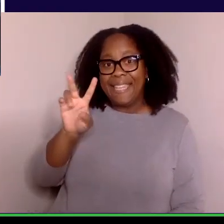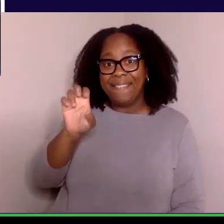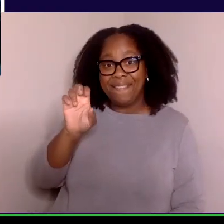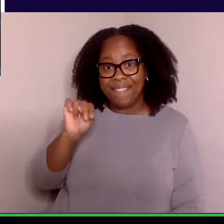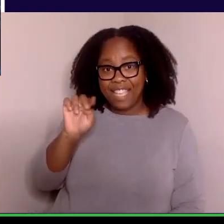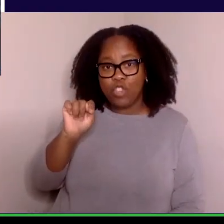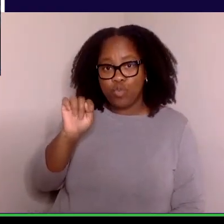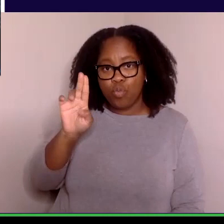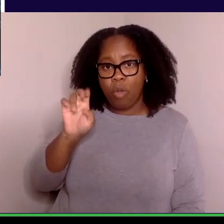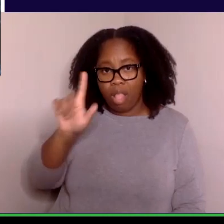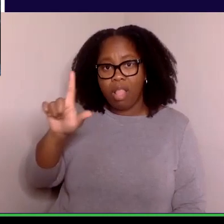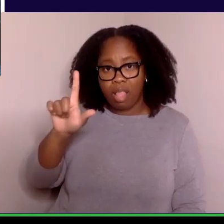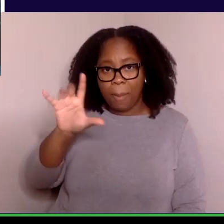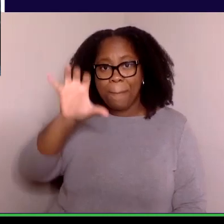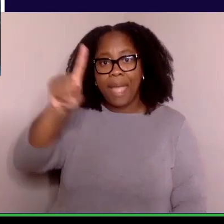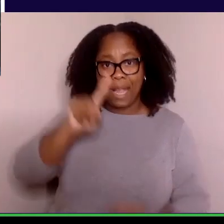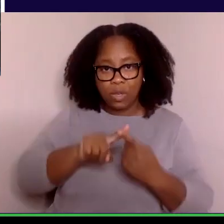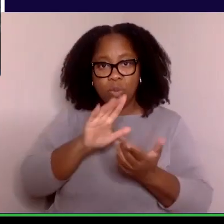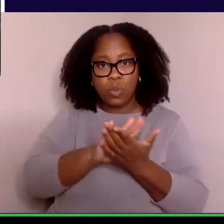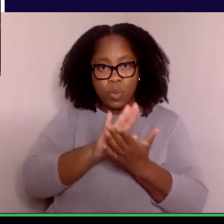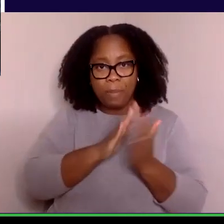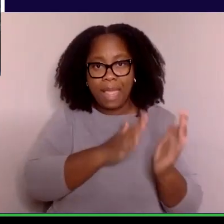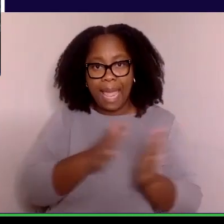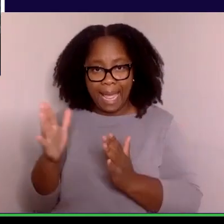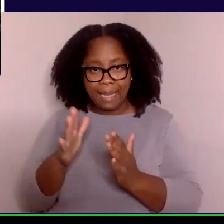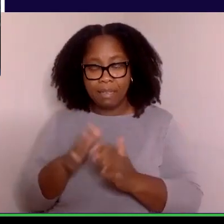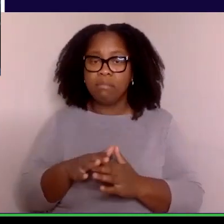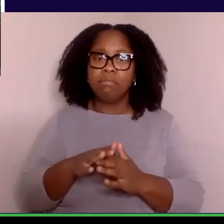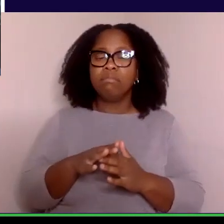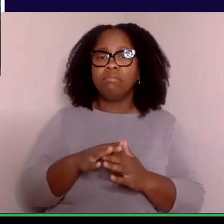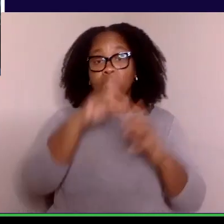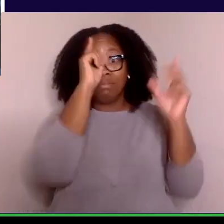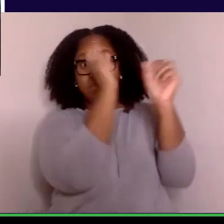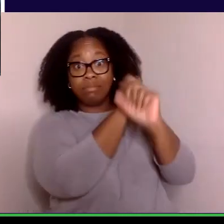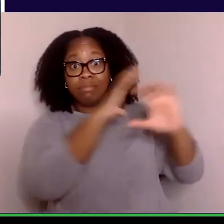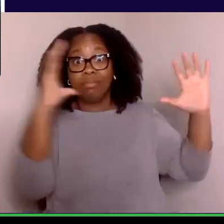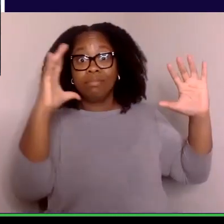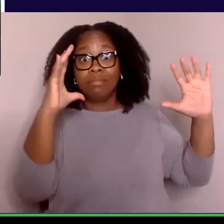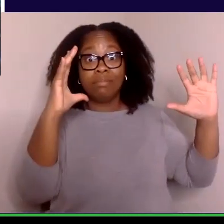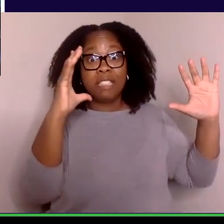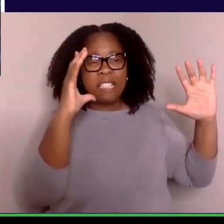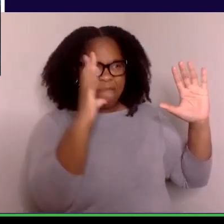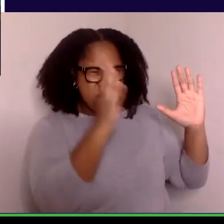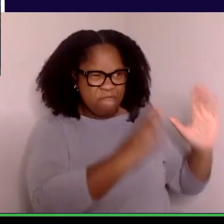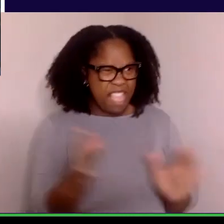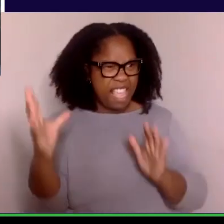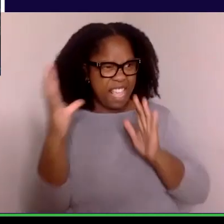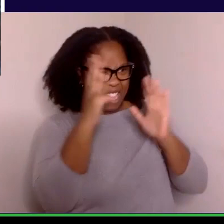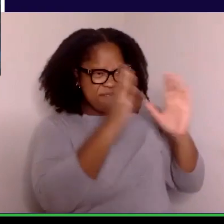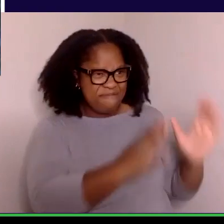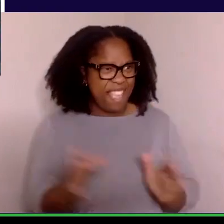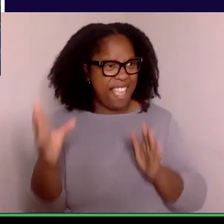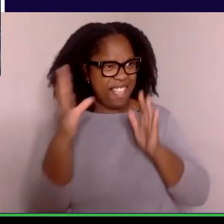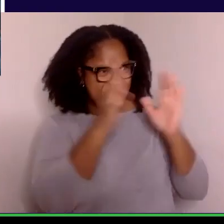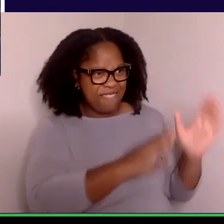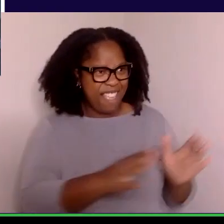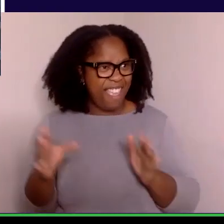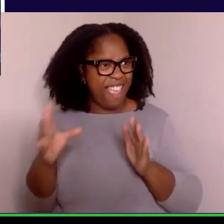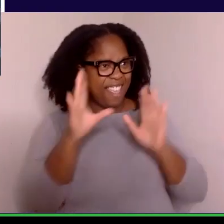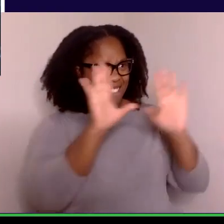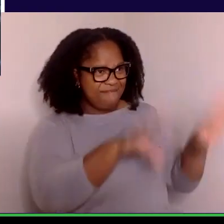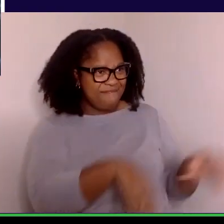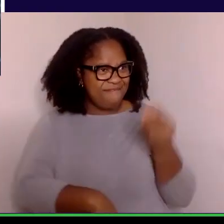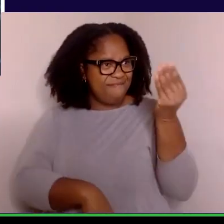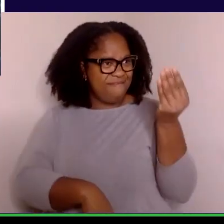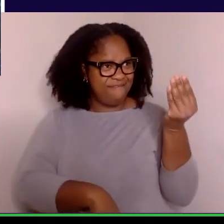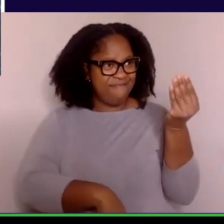it like developing a plan and then putting it into a big box, and we don't open that box until